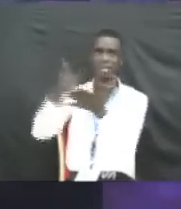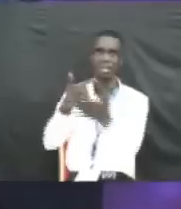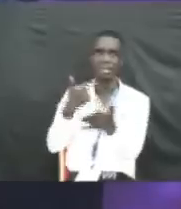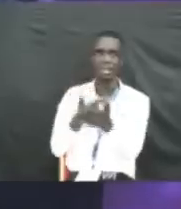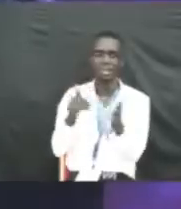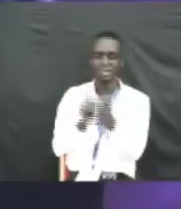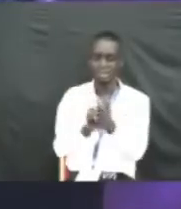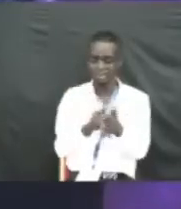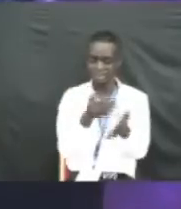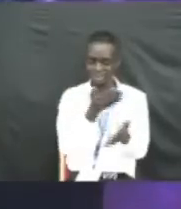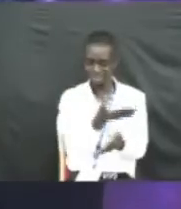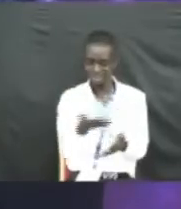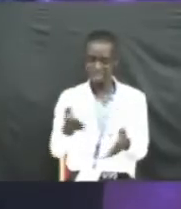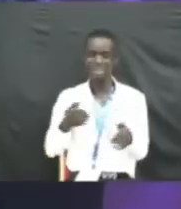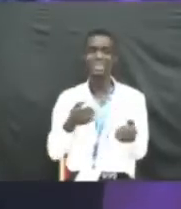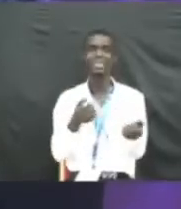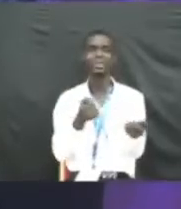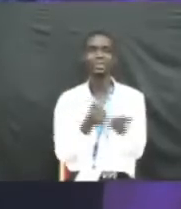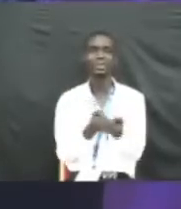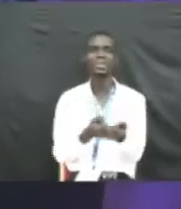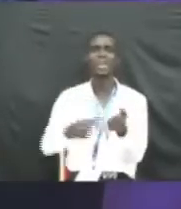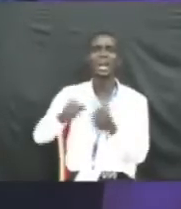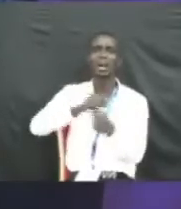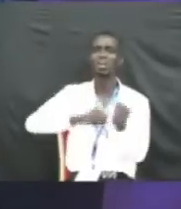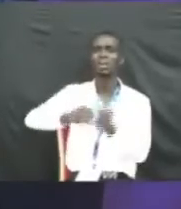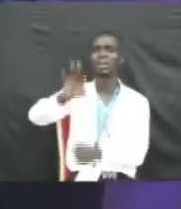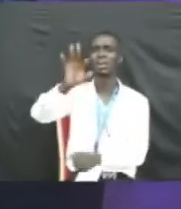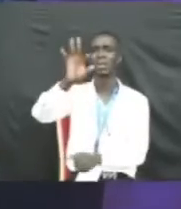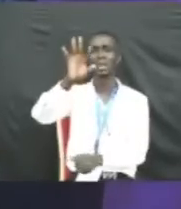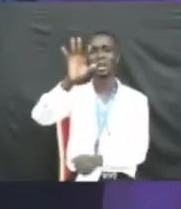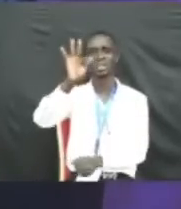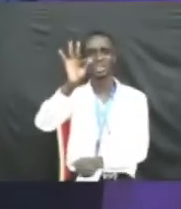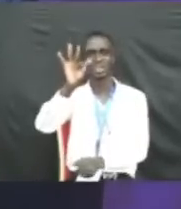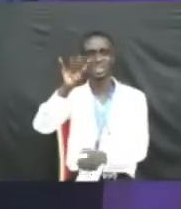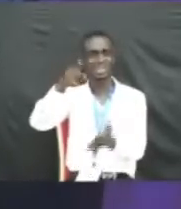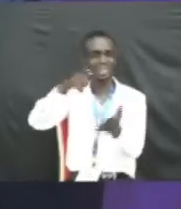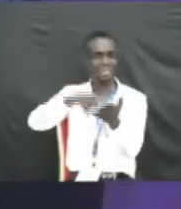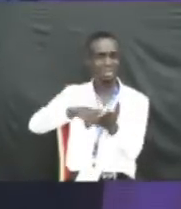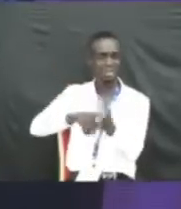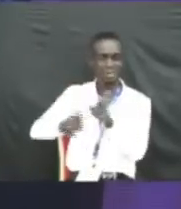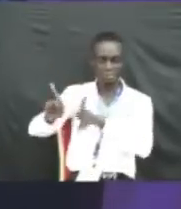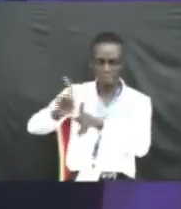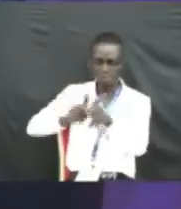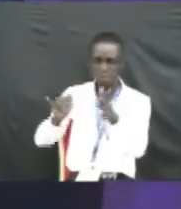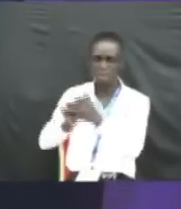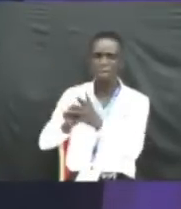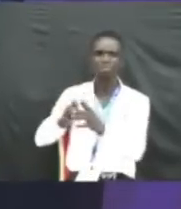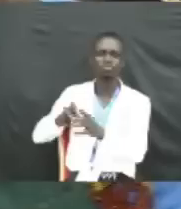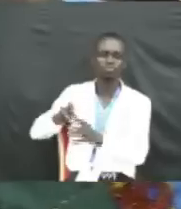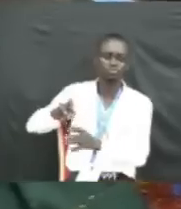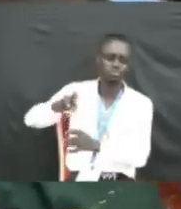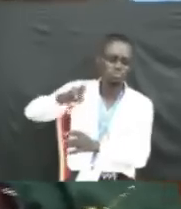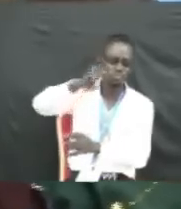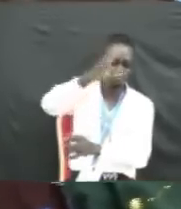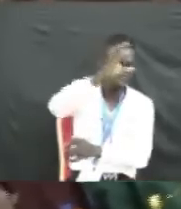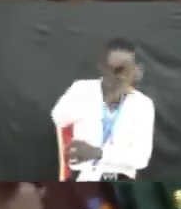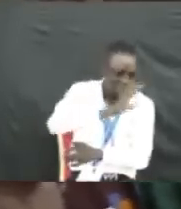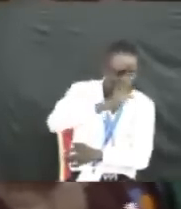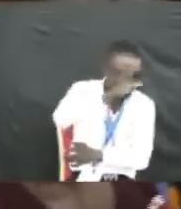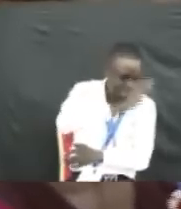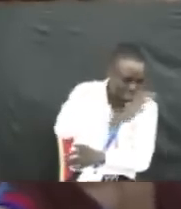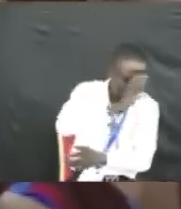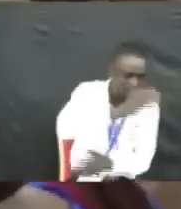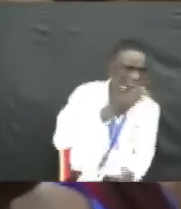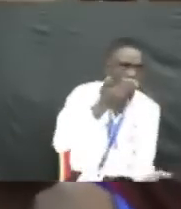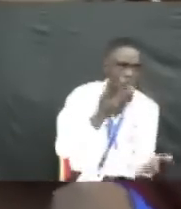over 90,000 people who hither two would have traveled long distances in search for portable drinking